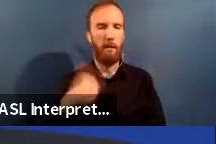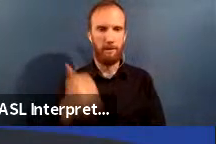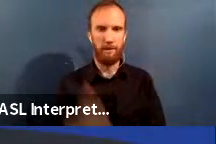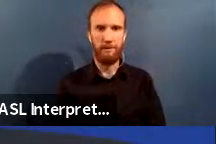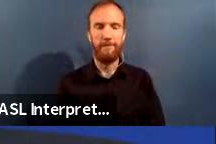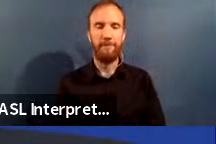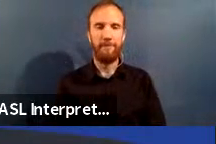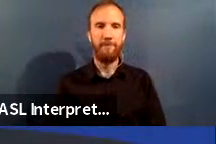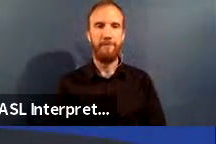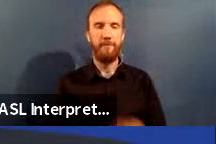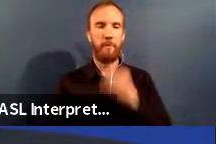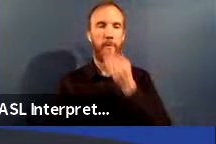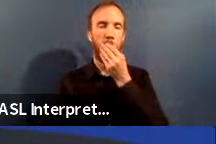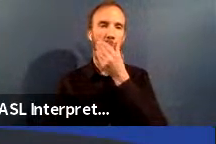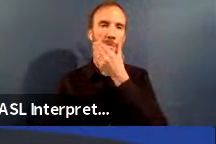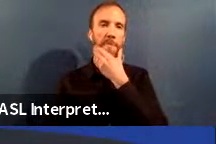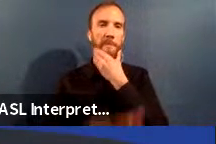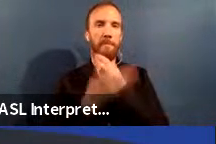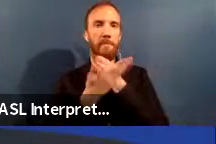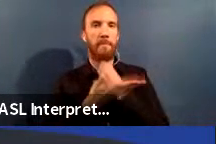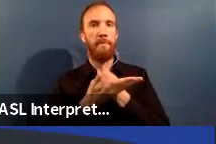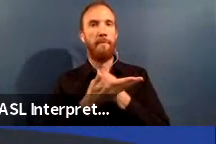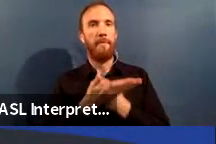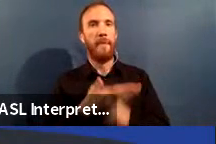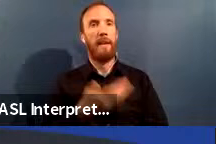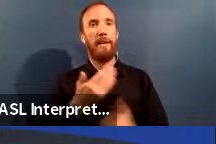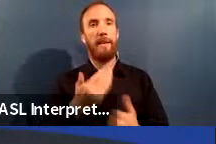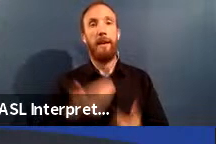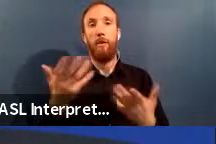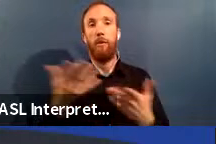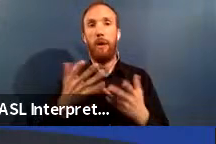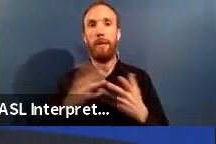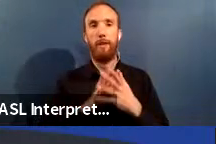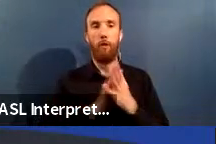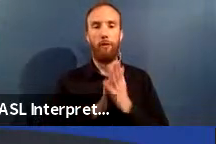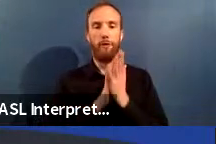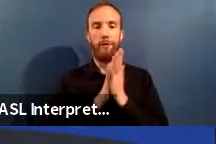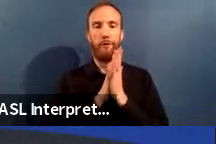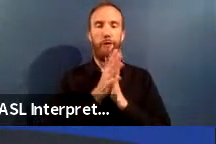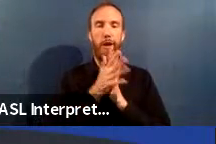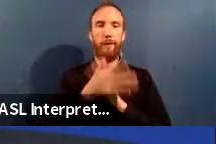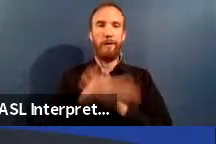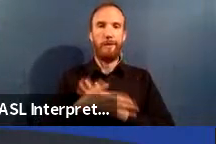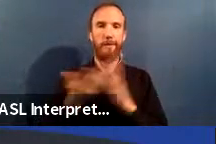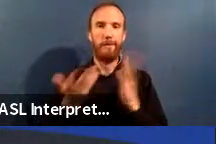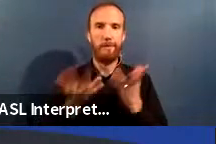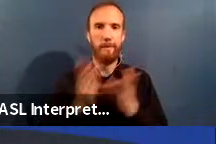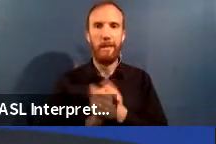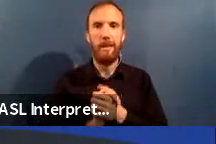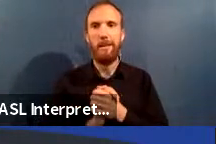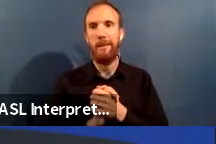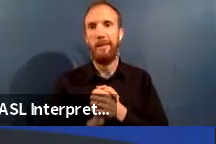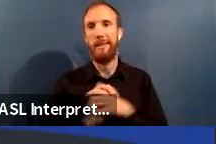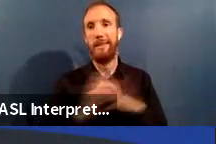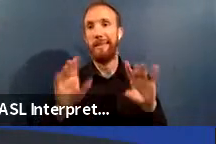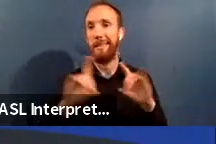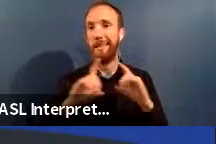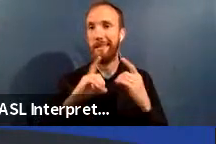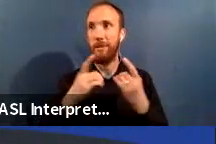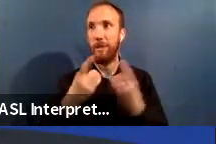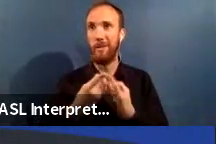This next category is overcrowding relief. The district's overall building utilization average is nearly